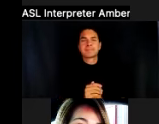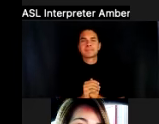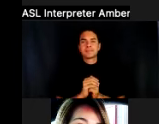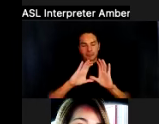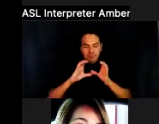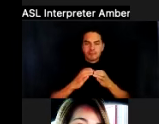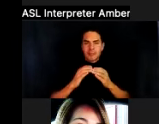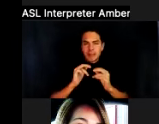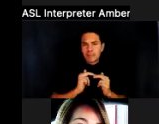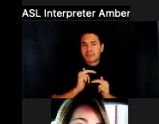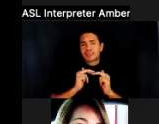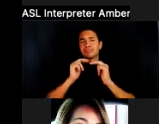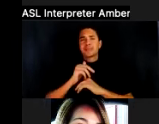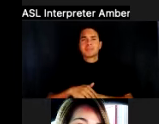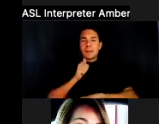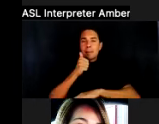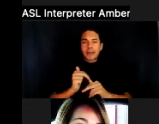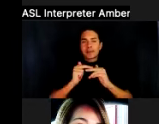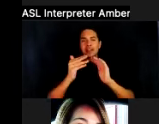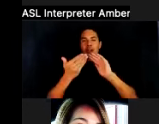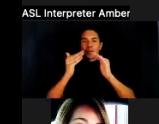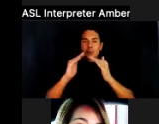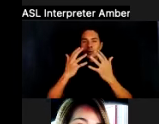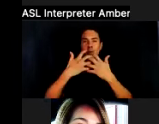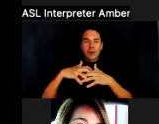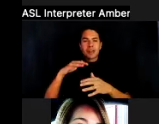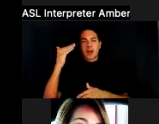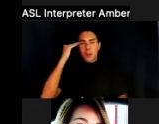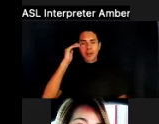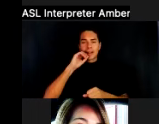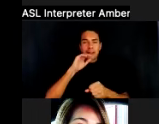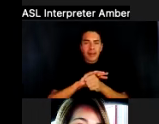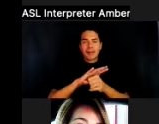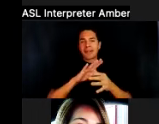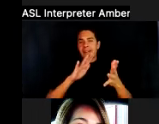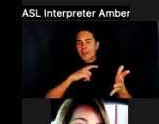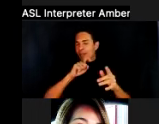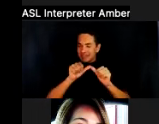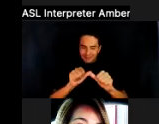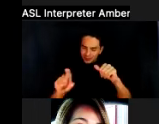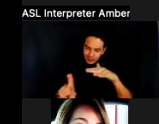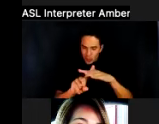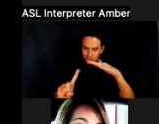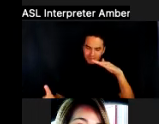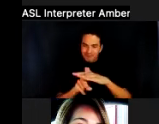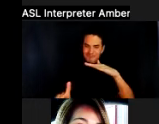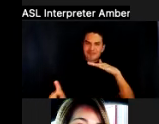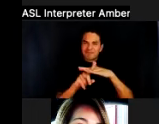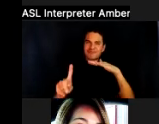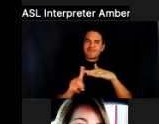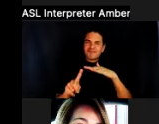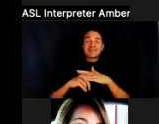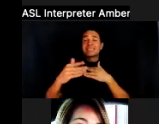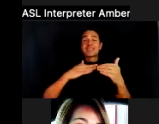And again, the main thing is it really doesn't happen overnight. We just have to keep showing up to the spaces, even when the doors